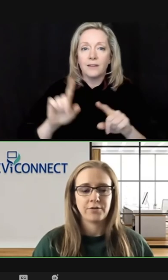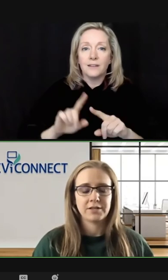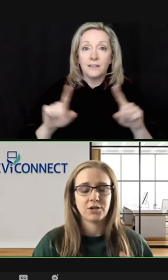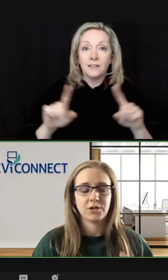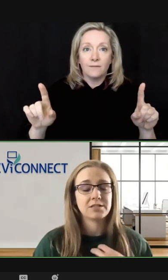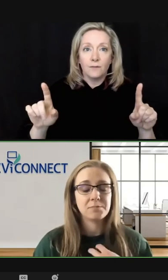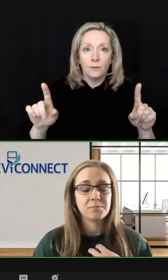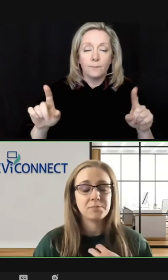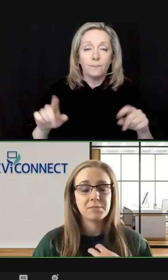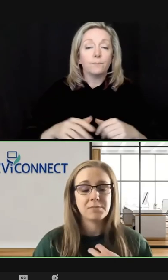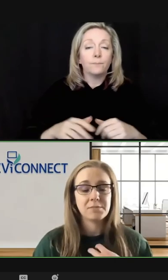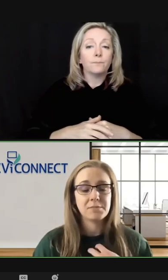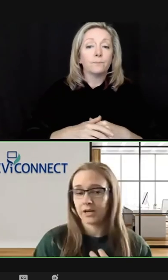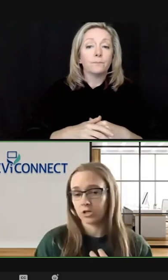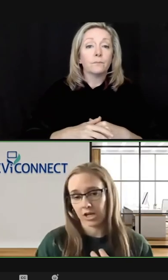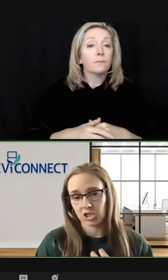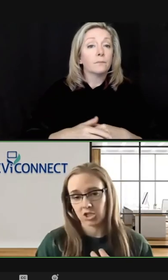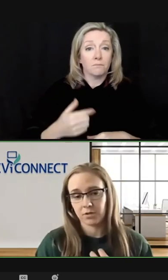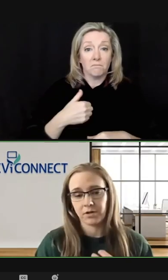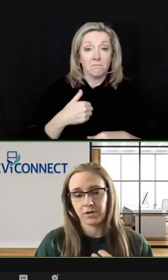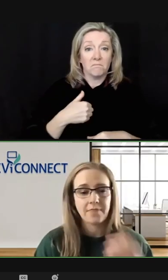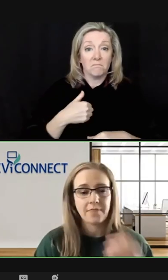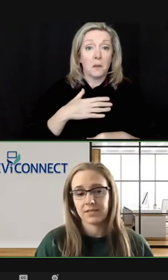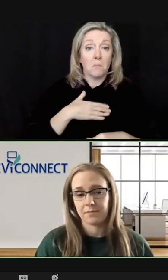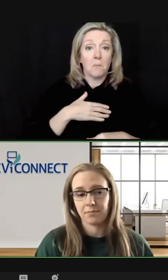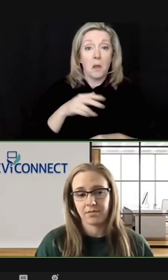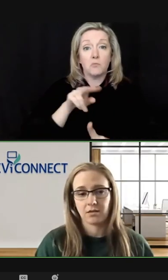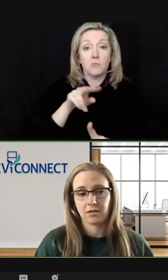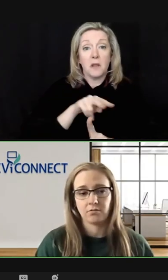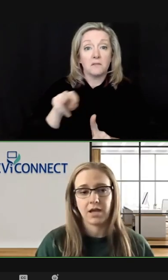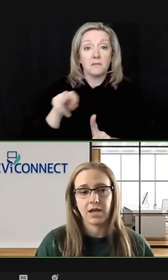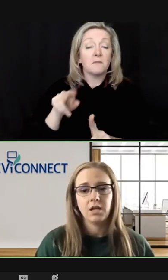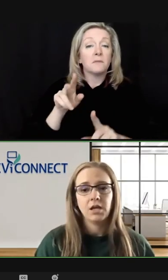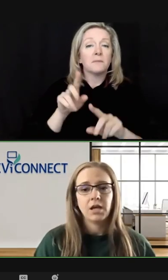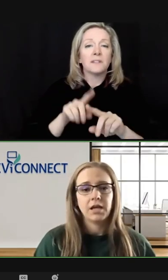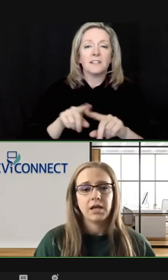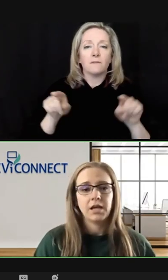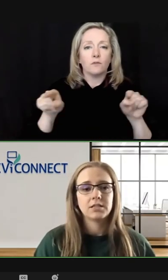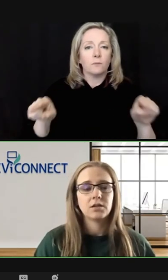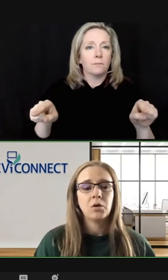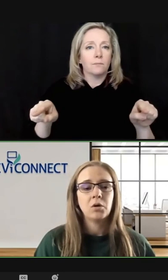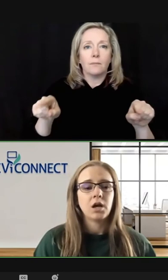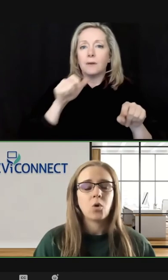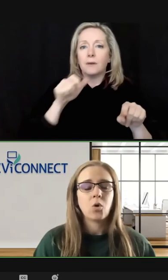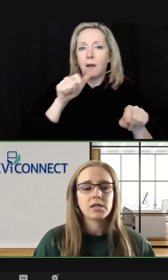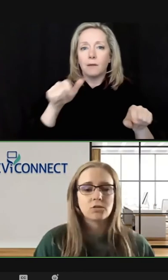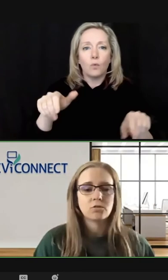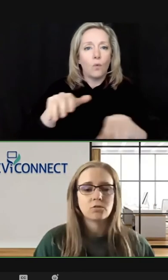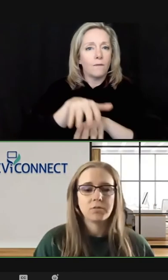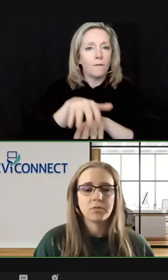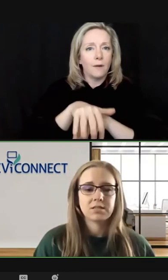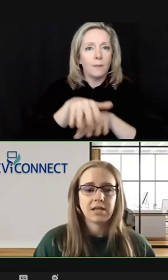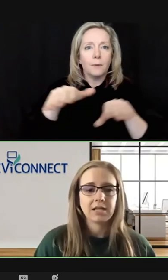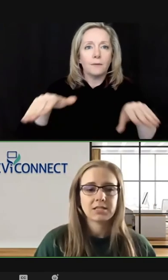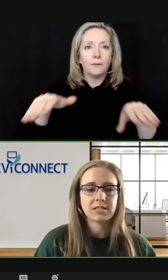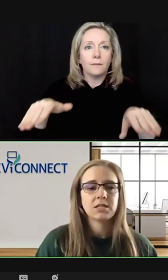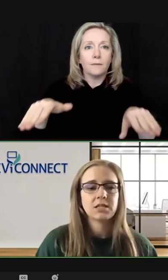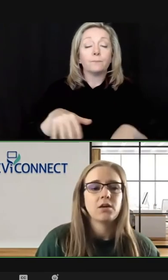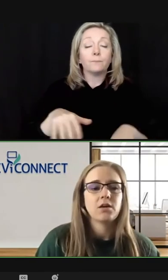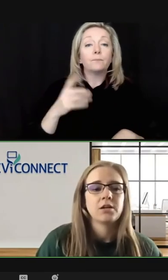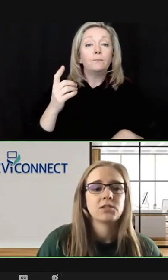that I want you guys to know is, to me, they are not interchangeable. They're not the same thing, okay? And so according to Dr.